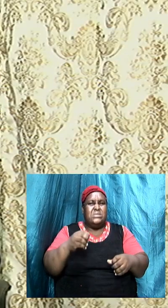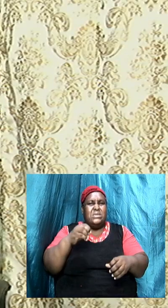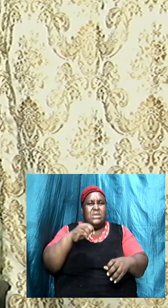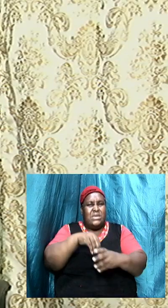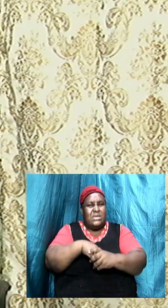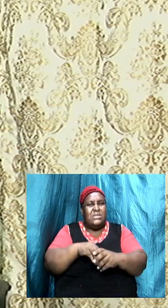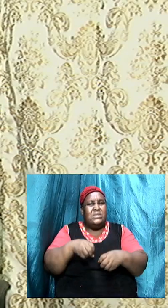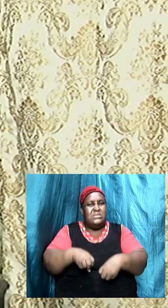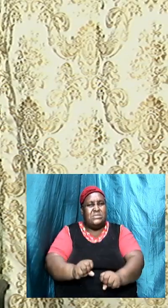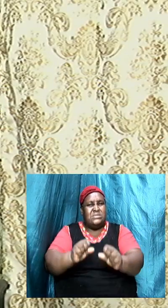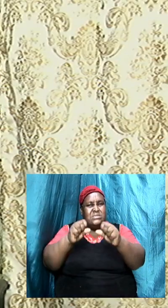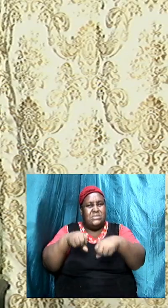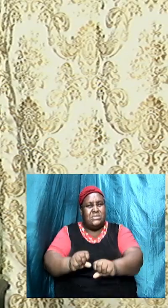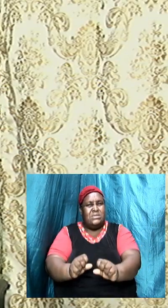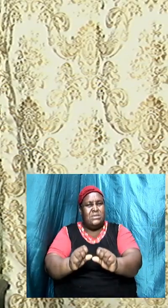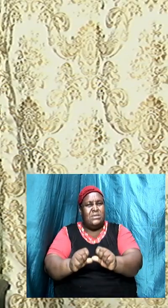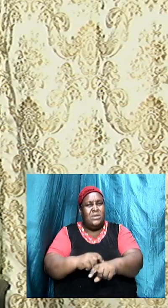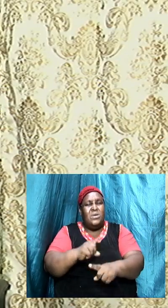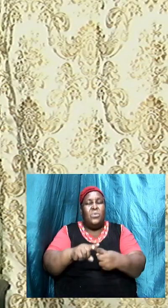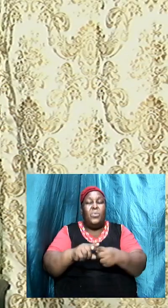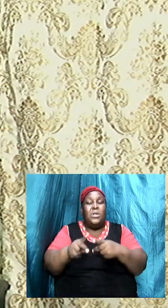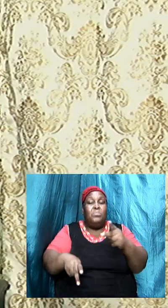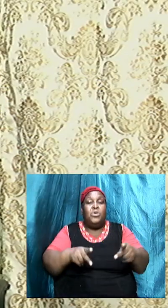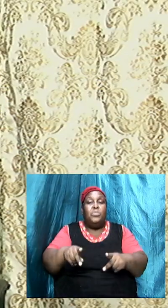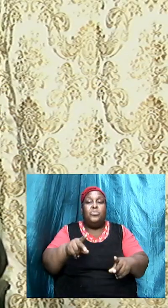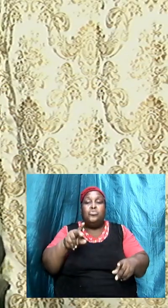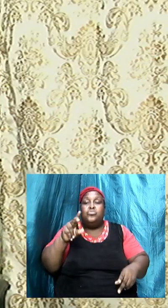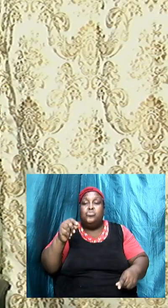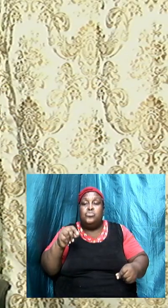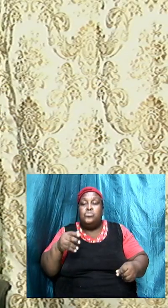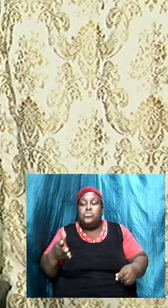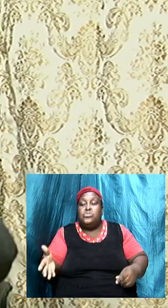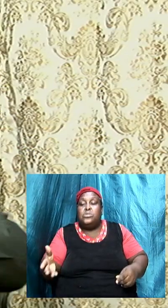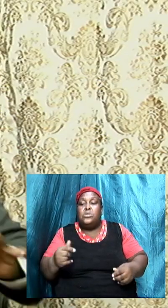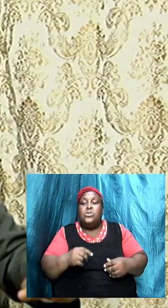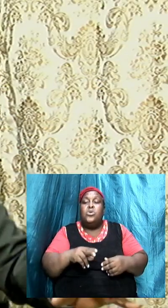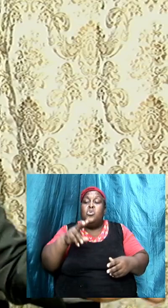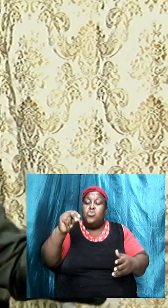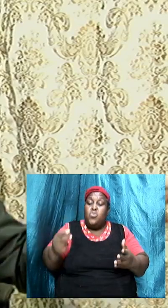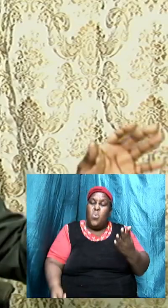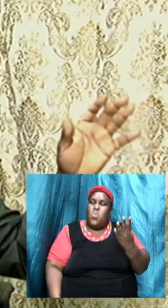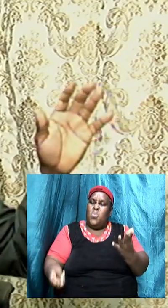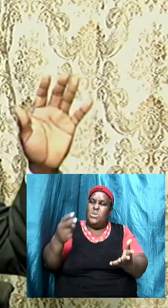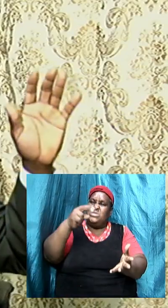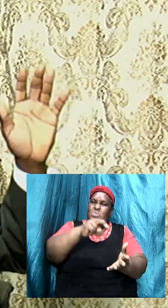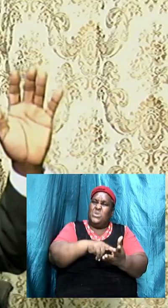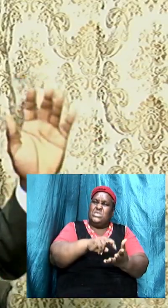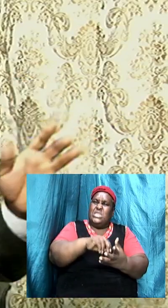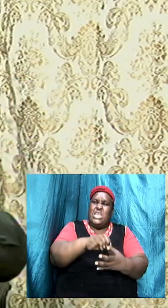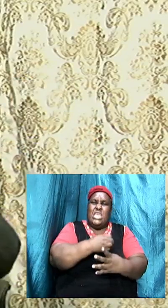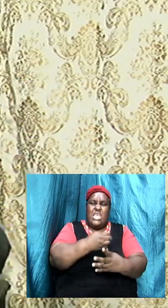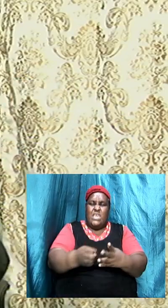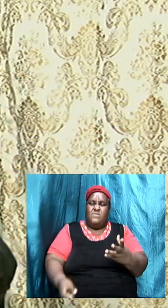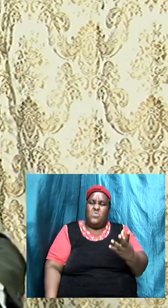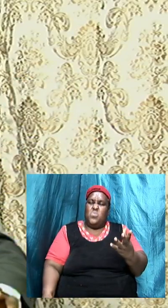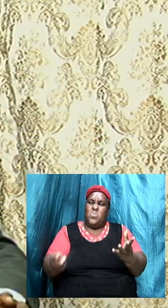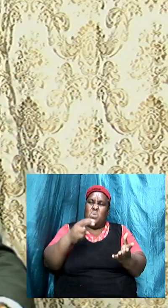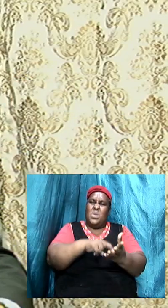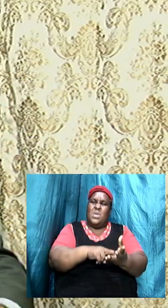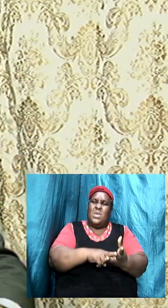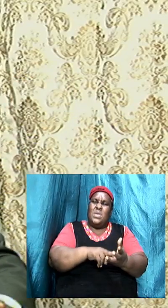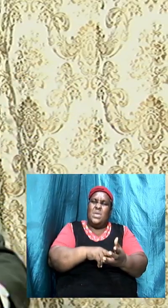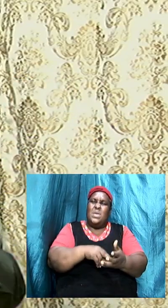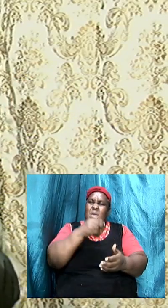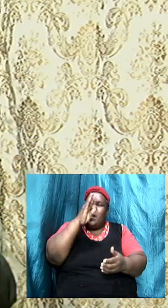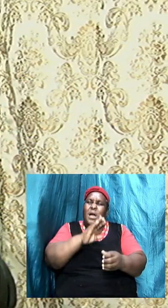rude awakening. And when people do that, and I say, look here, no resurrection, and even if resurrection come, God can't put the